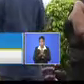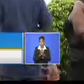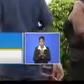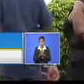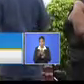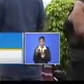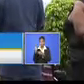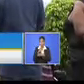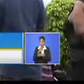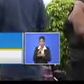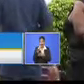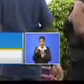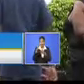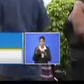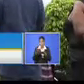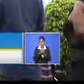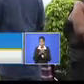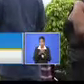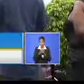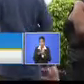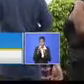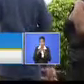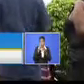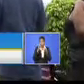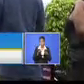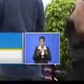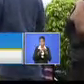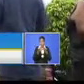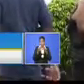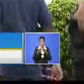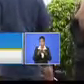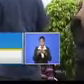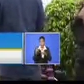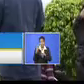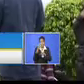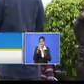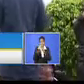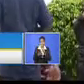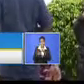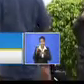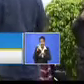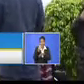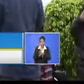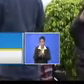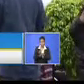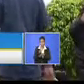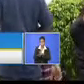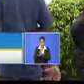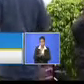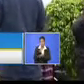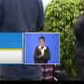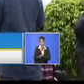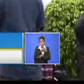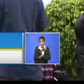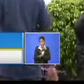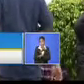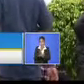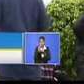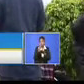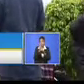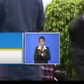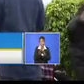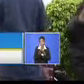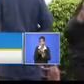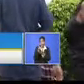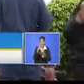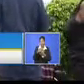We were some of the first persons that she befriended. Every afternoon or evening on her way home, she would stop by